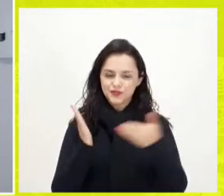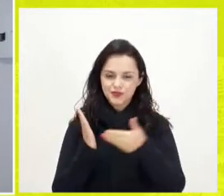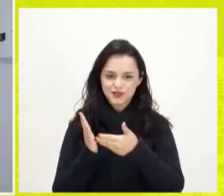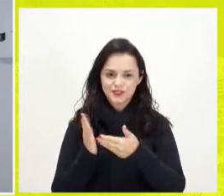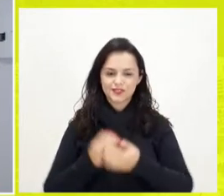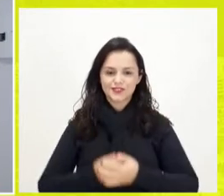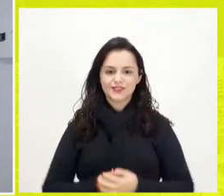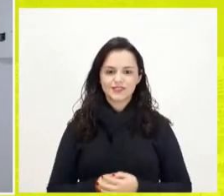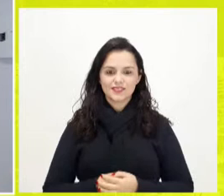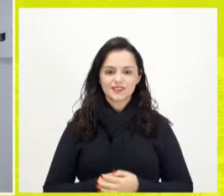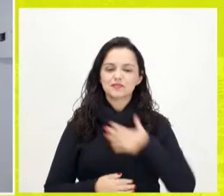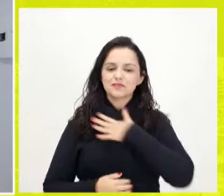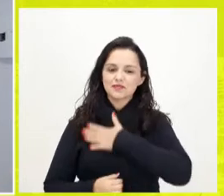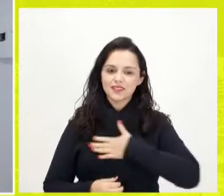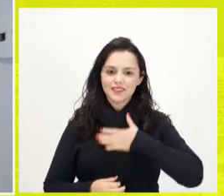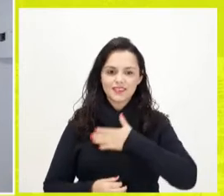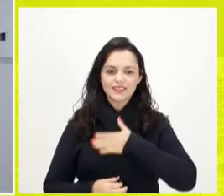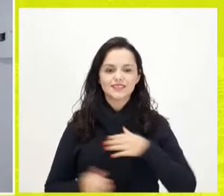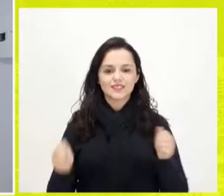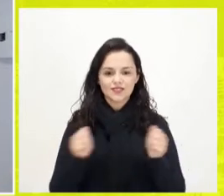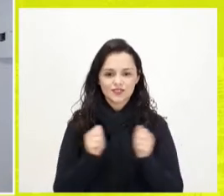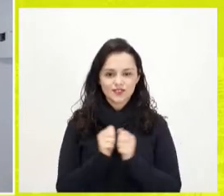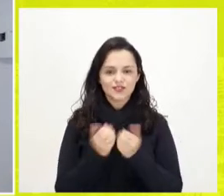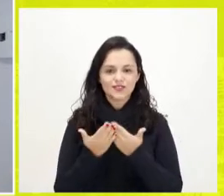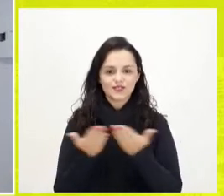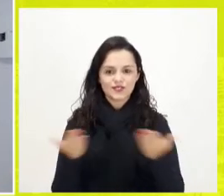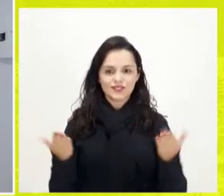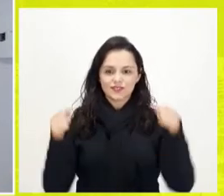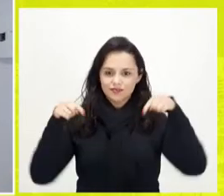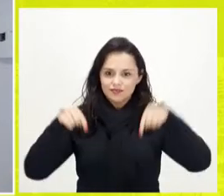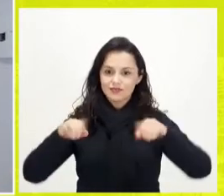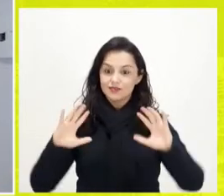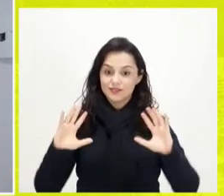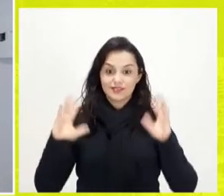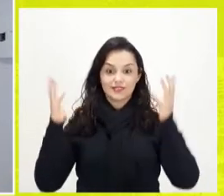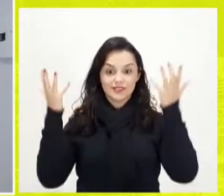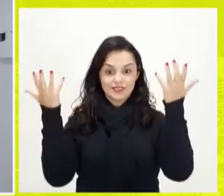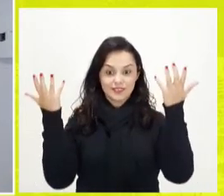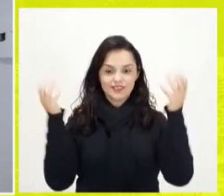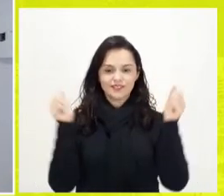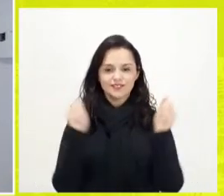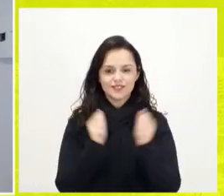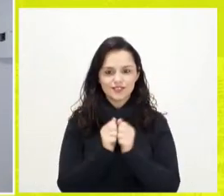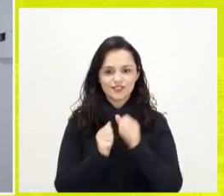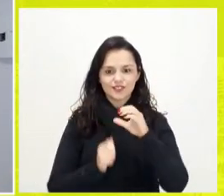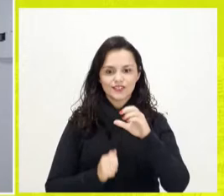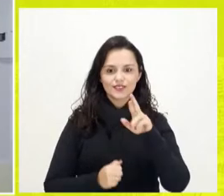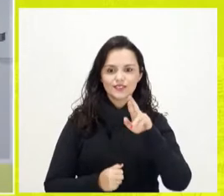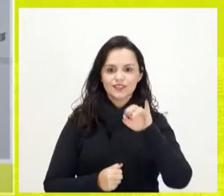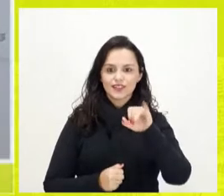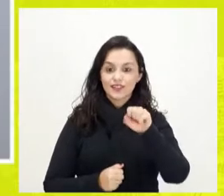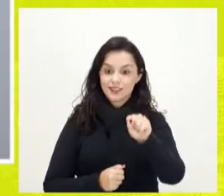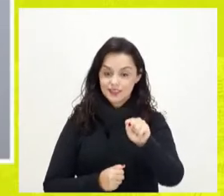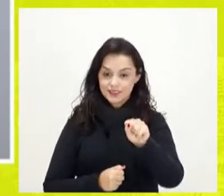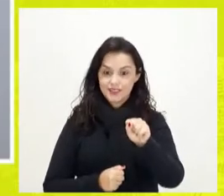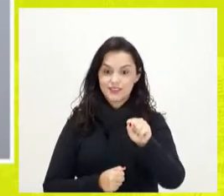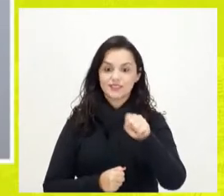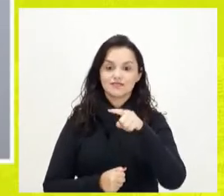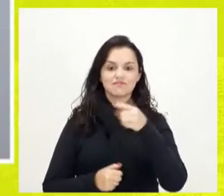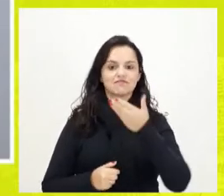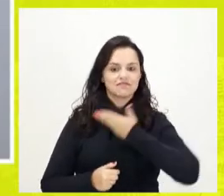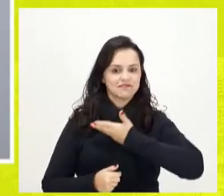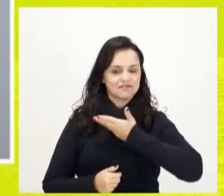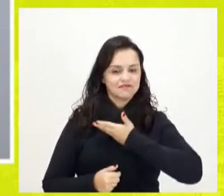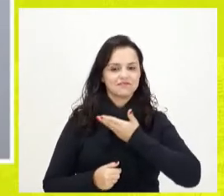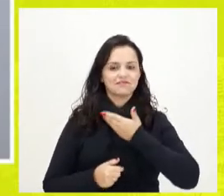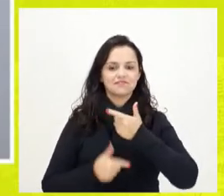good morning everybody it's a pleasure to be here with you and visit me it's nice to